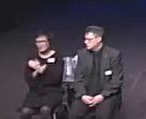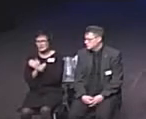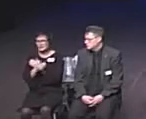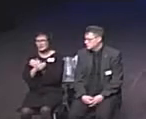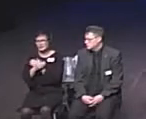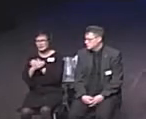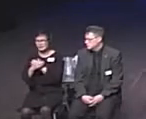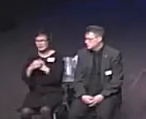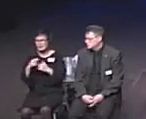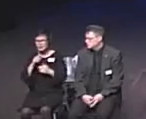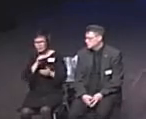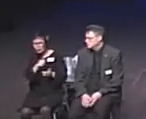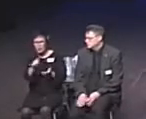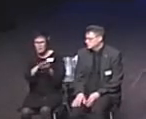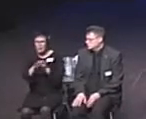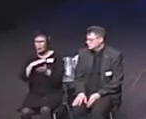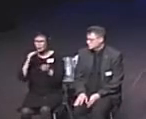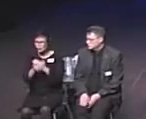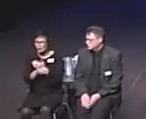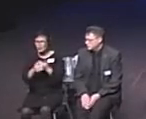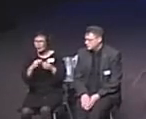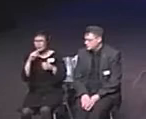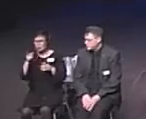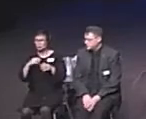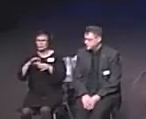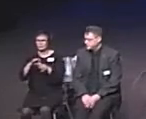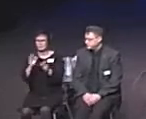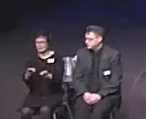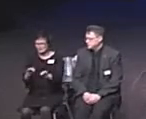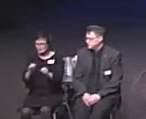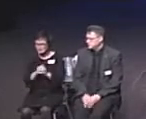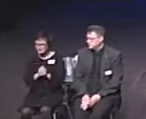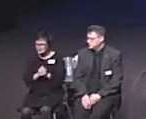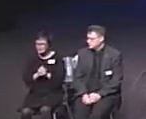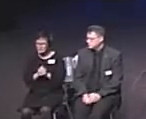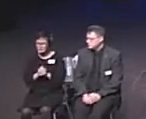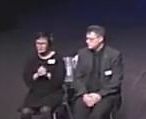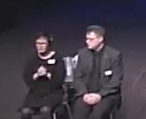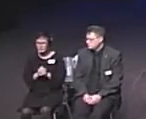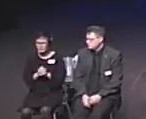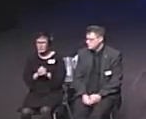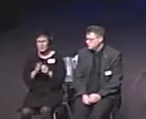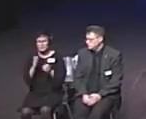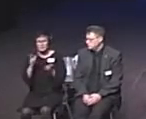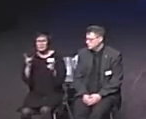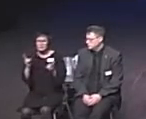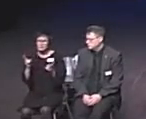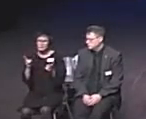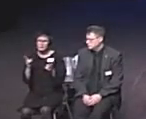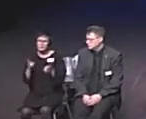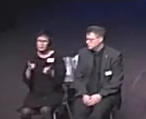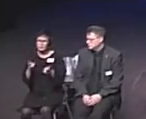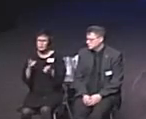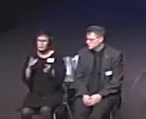a road to enter, to follow in the museum. And as you heard about